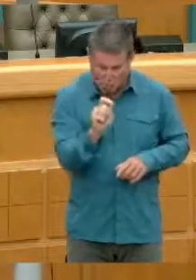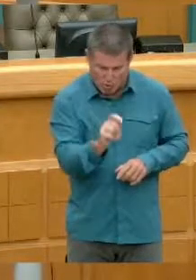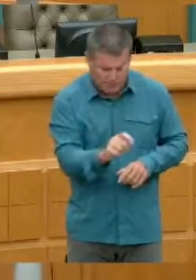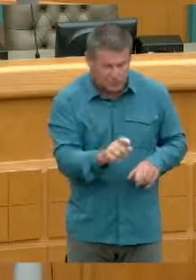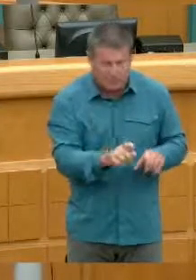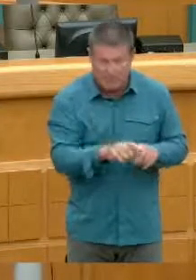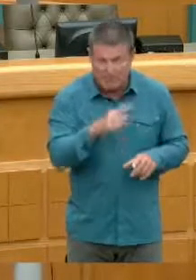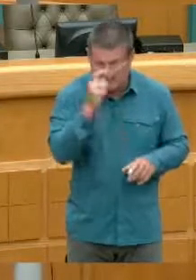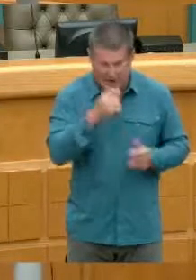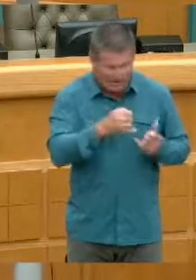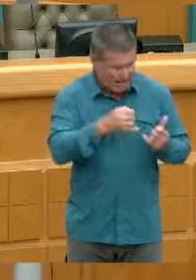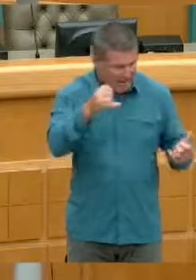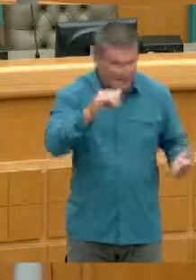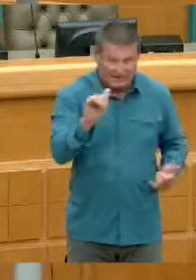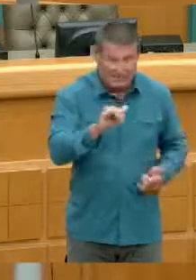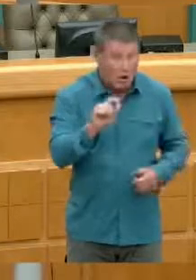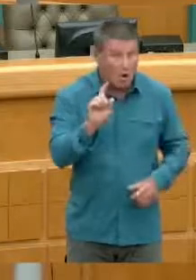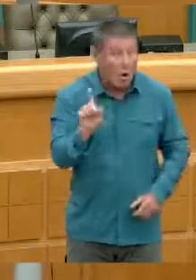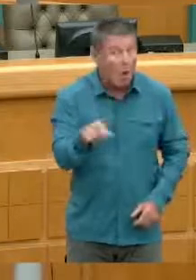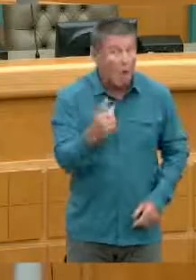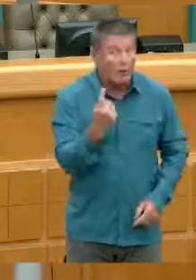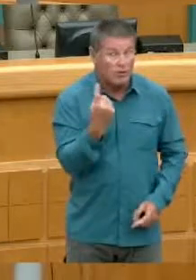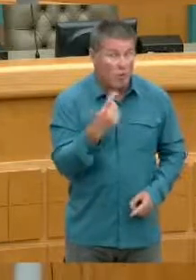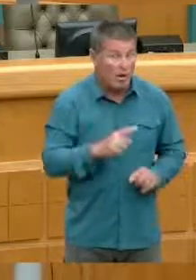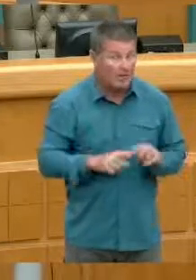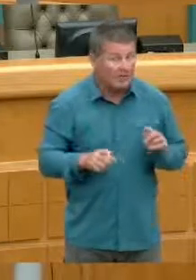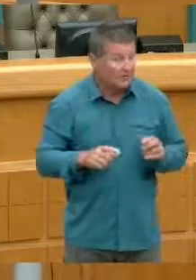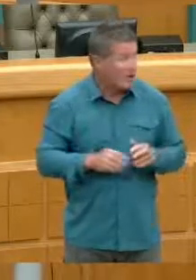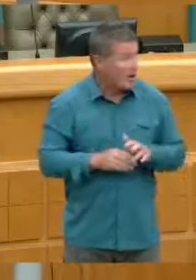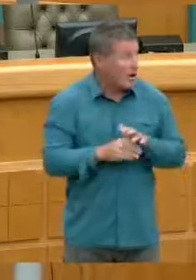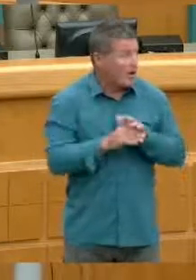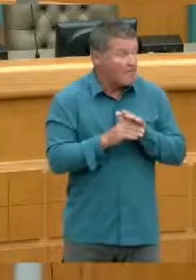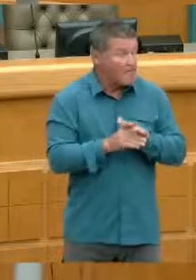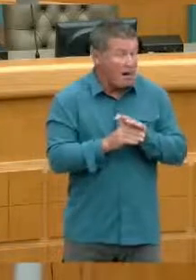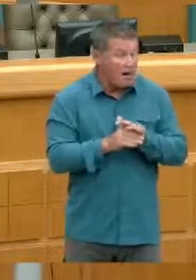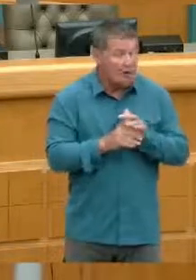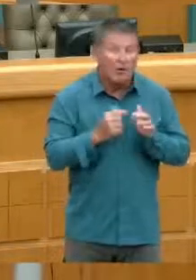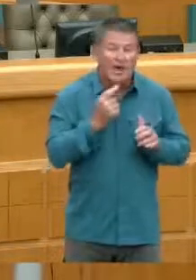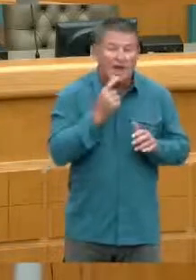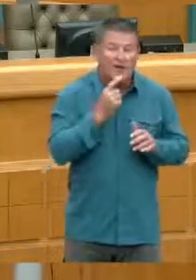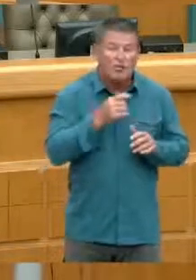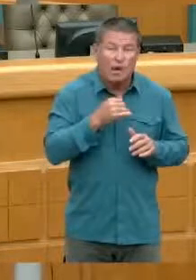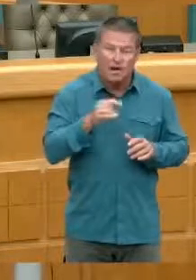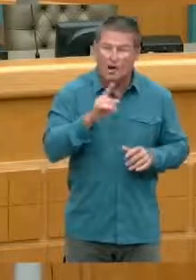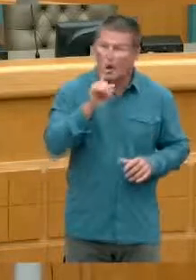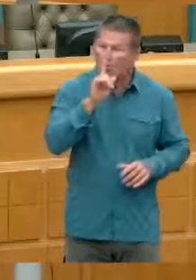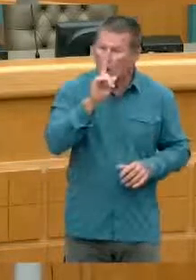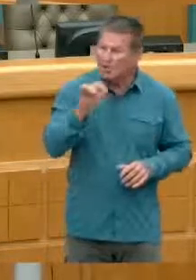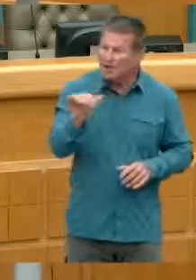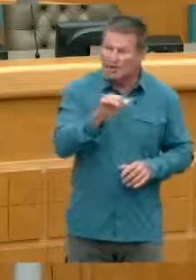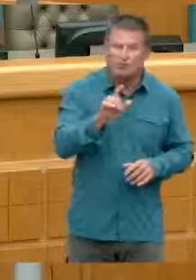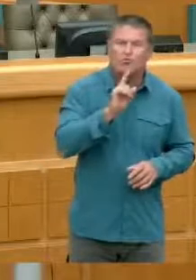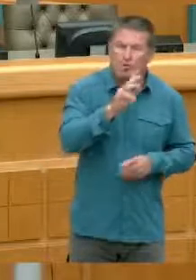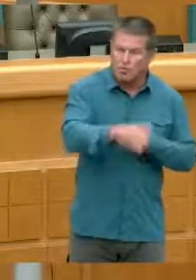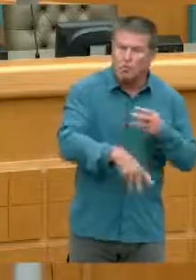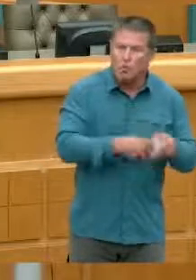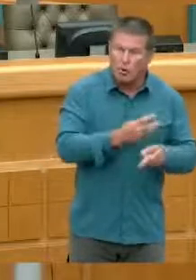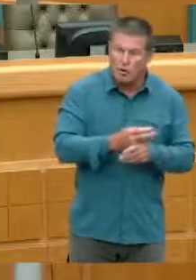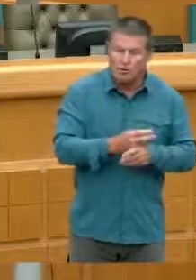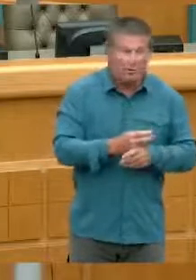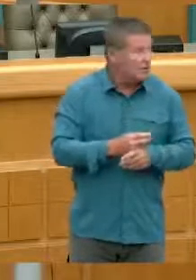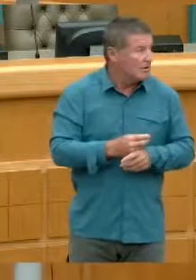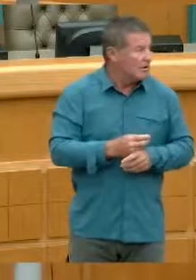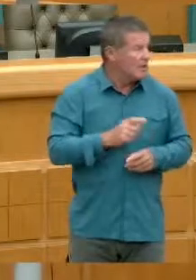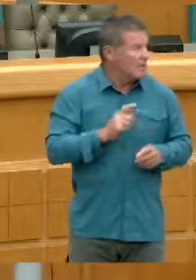is the same. The only difference here is the model, which is the red line, and how it fits to that data. But you can see it actually is kind of